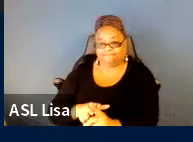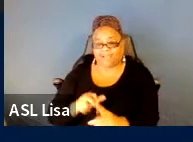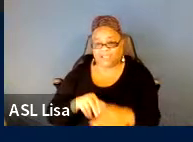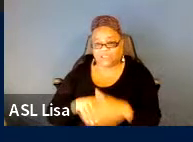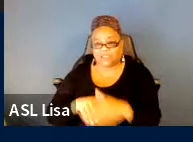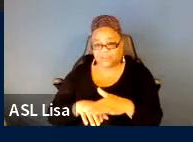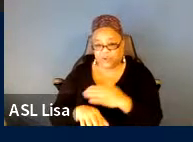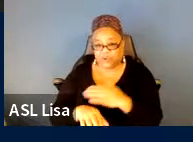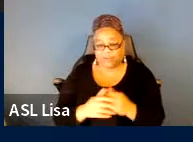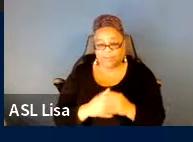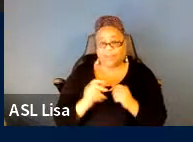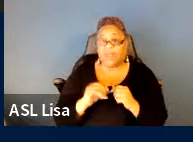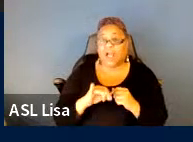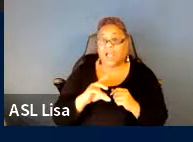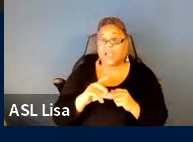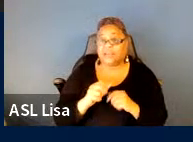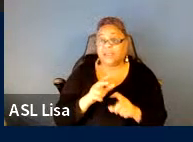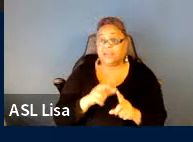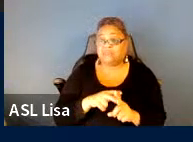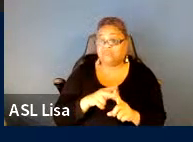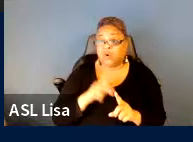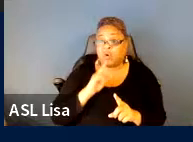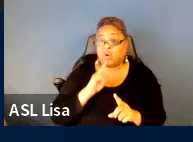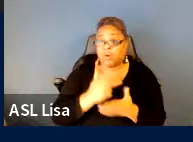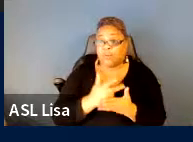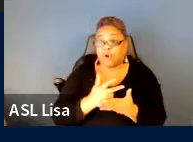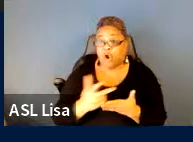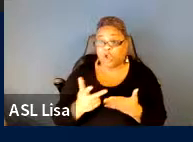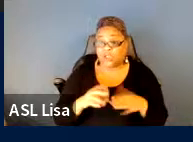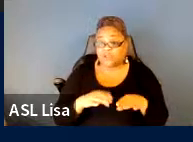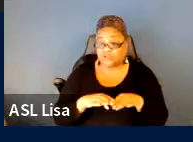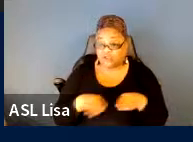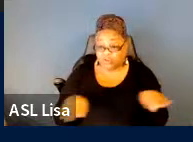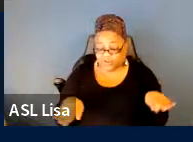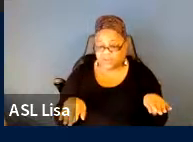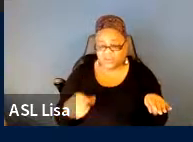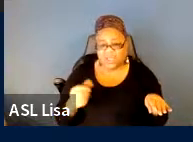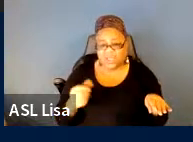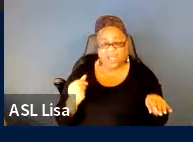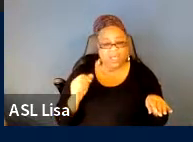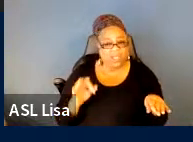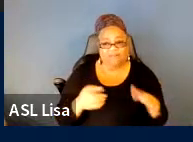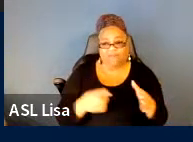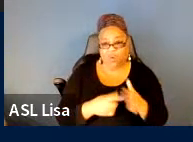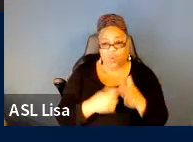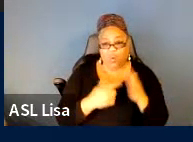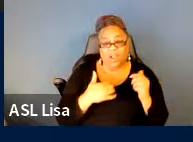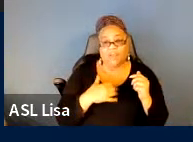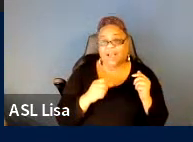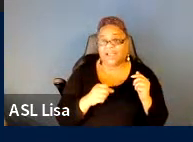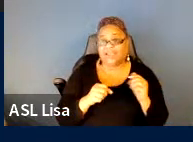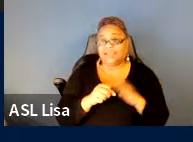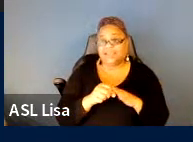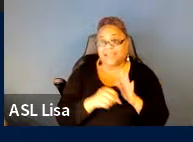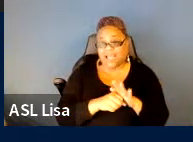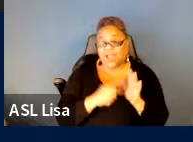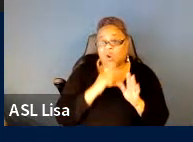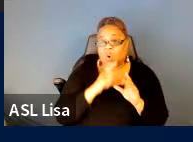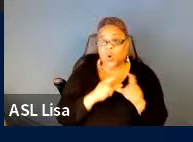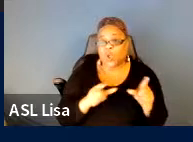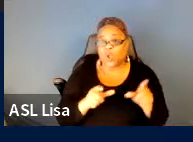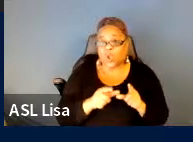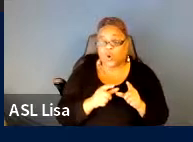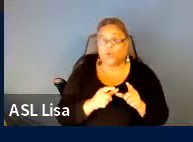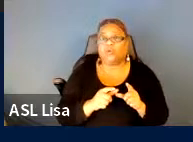ISA designations on the parking surface, even if required by a state or local government, cannot substitute for